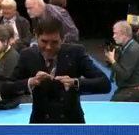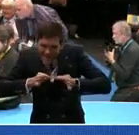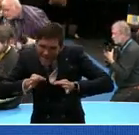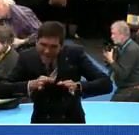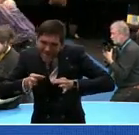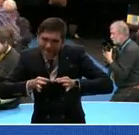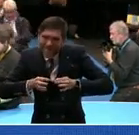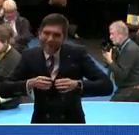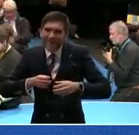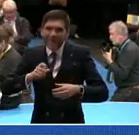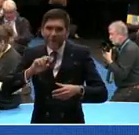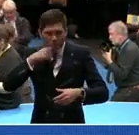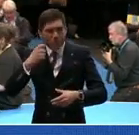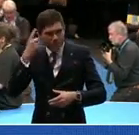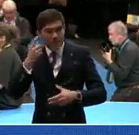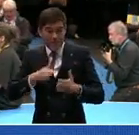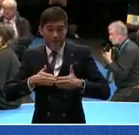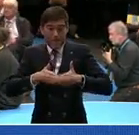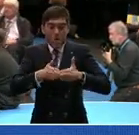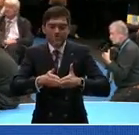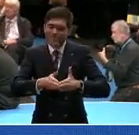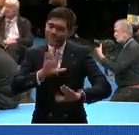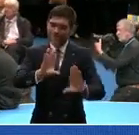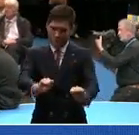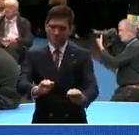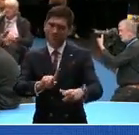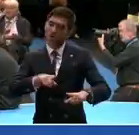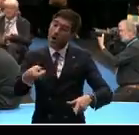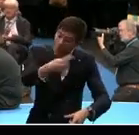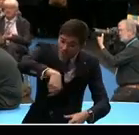are working to implement to turn back the boats.